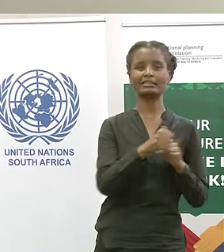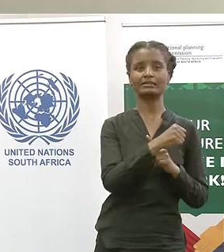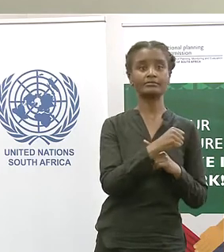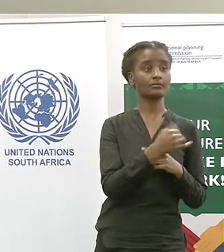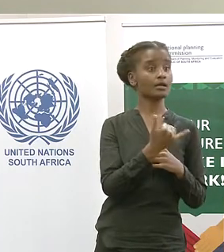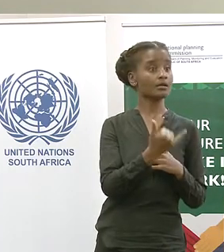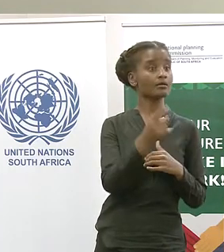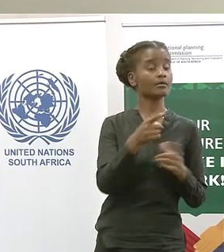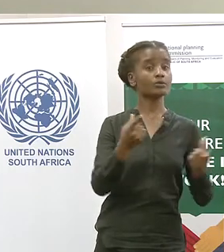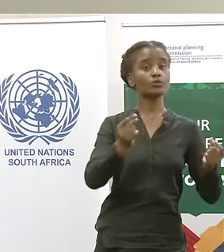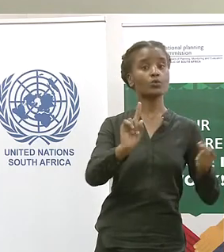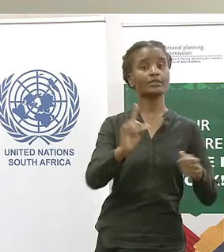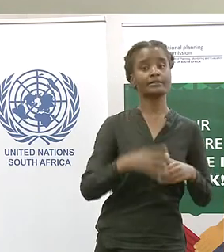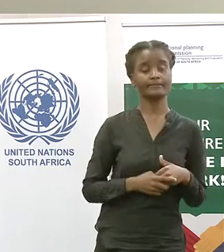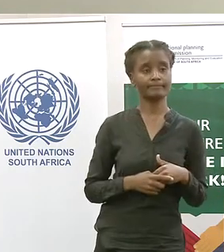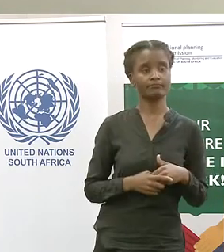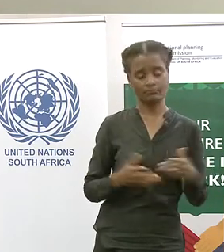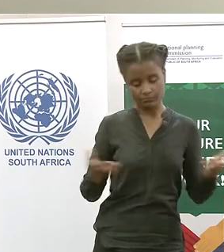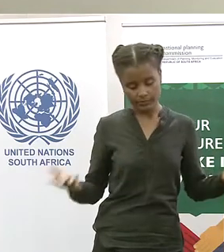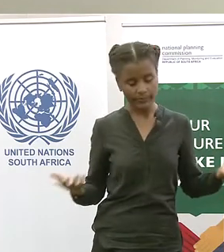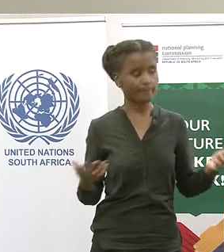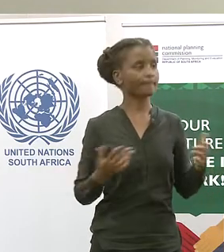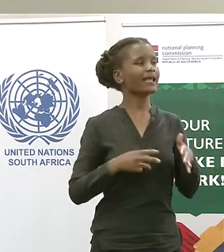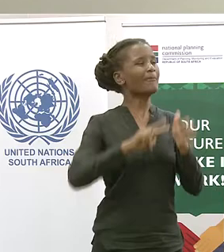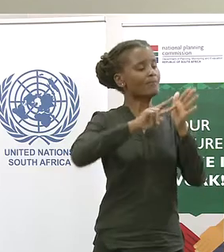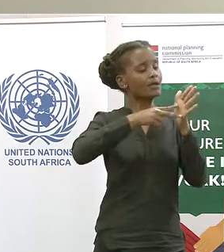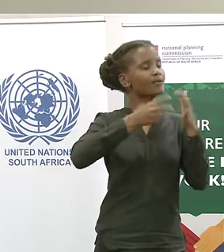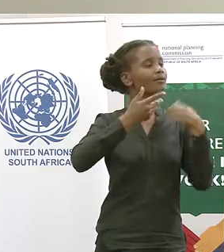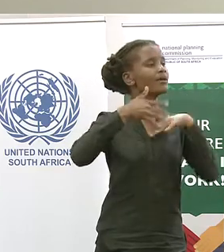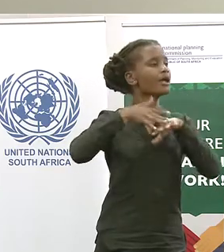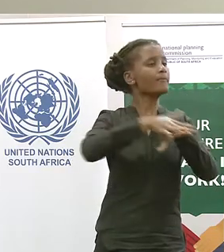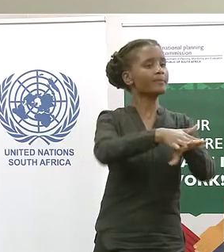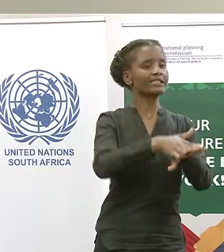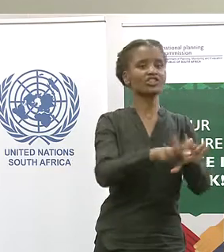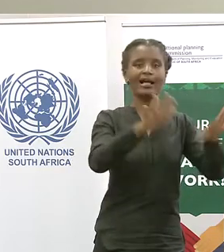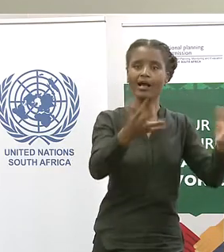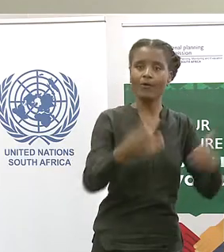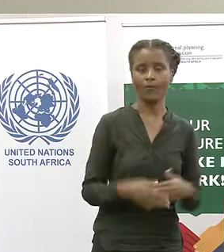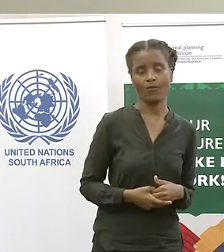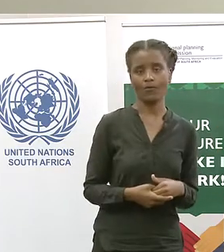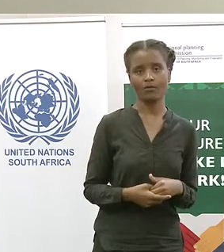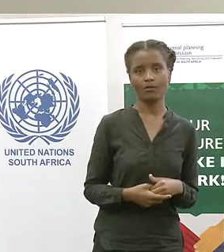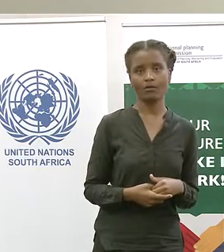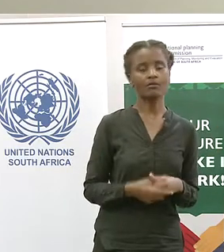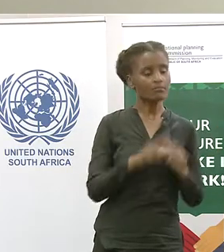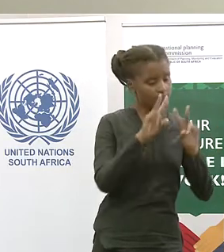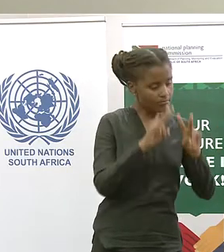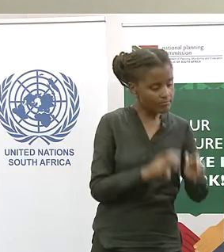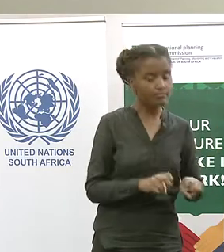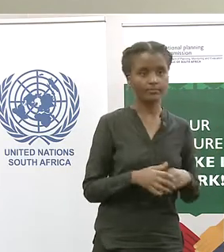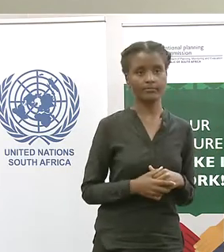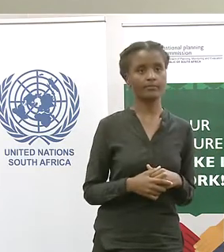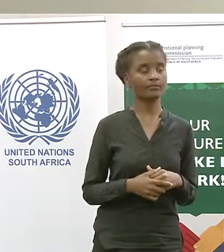now is to look at the implementation plan, Deputy Minister. Our implementation